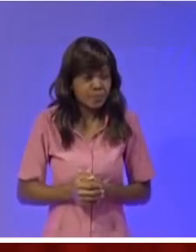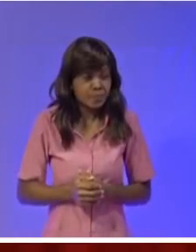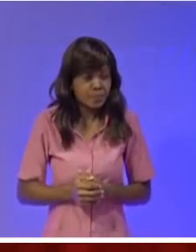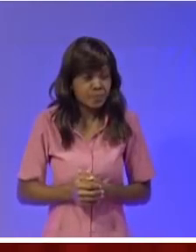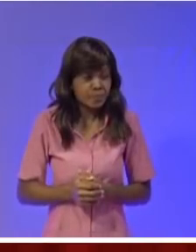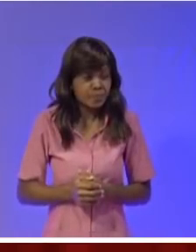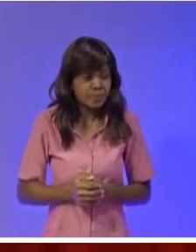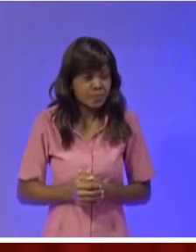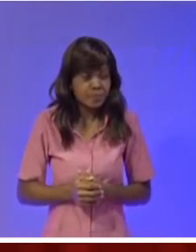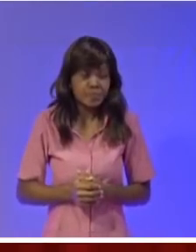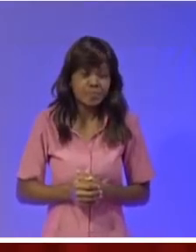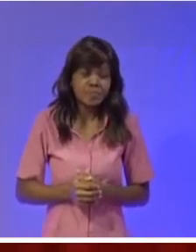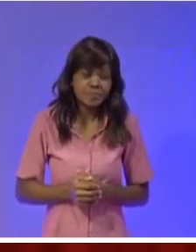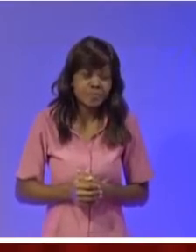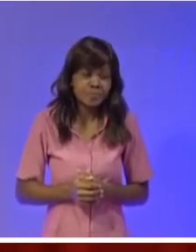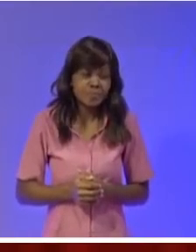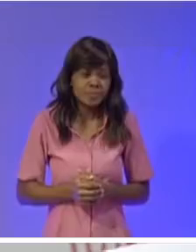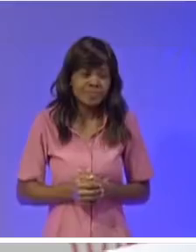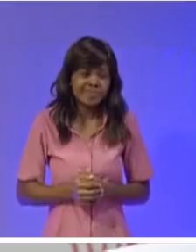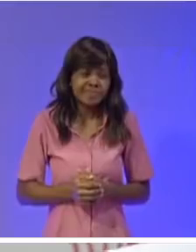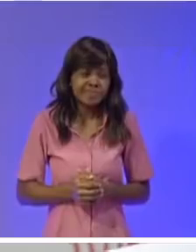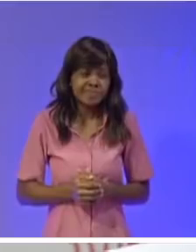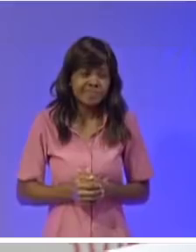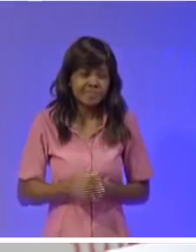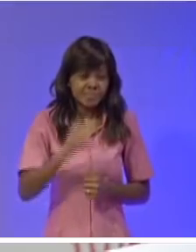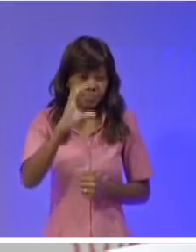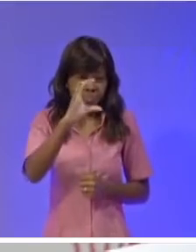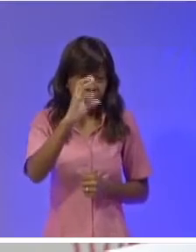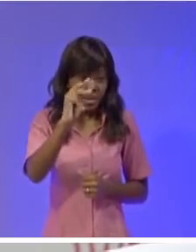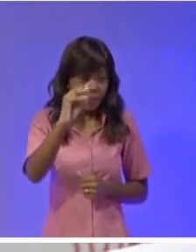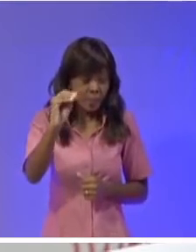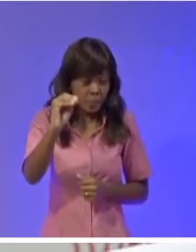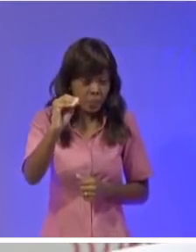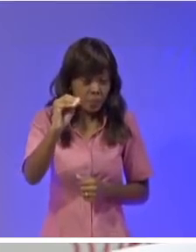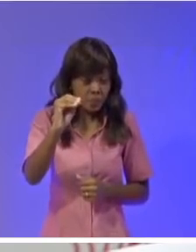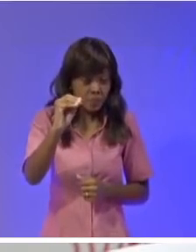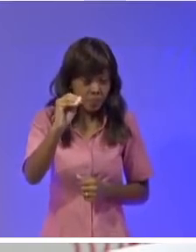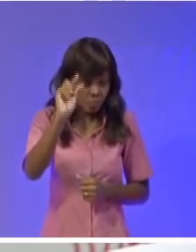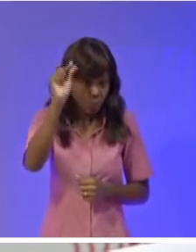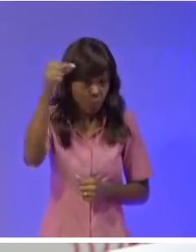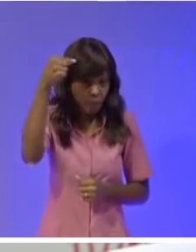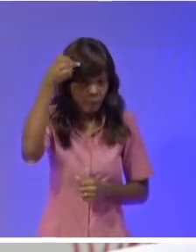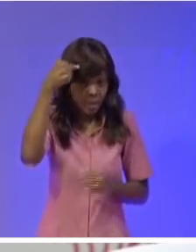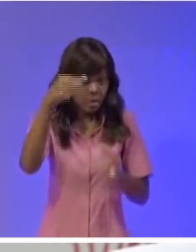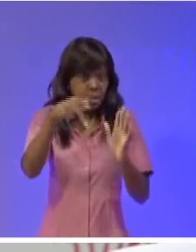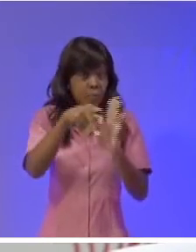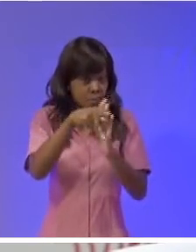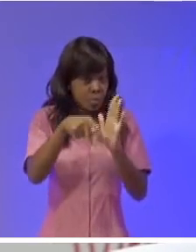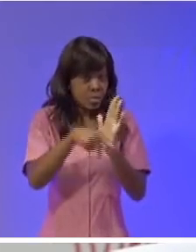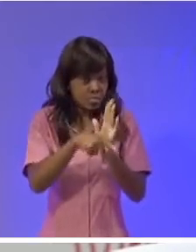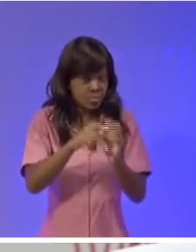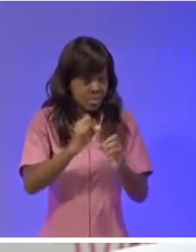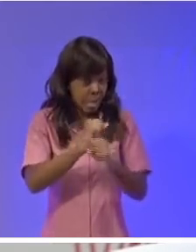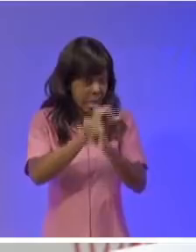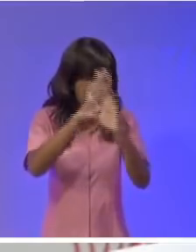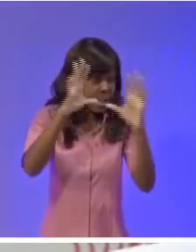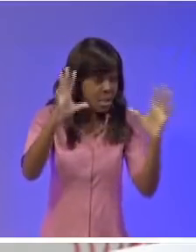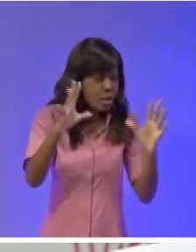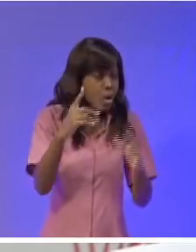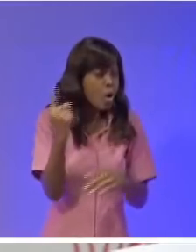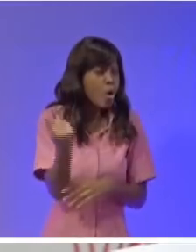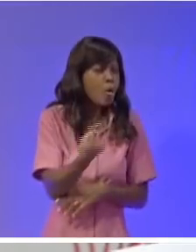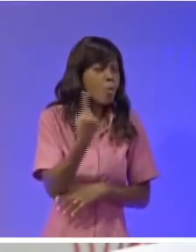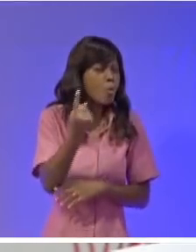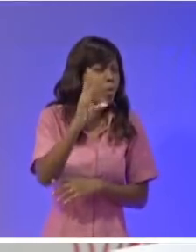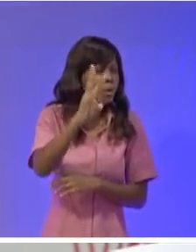Yeah, I could go ahead. I mean, at the end of the day, I think the government policy is clear and has been overstated that the WHO approved vaccines are the ones we use in